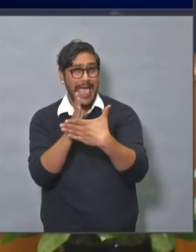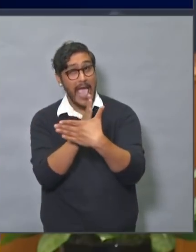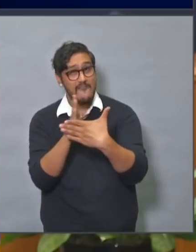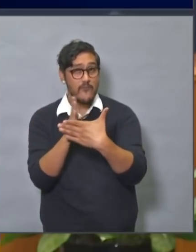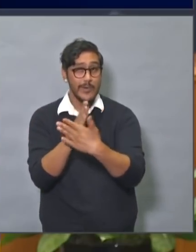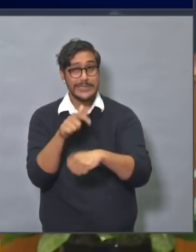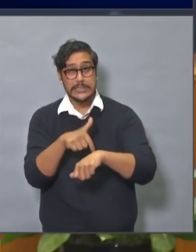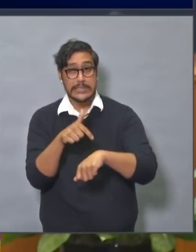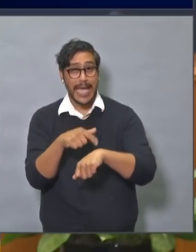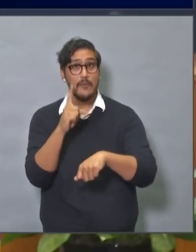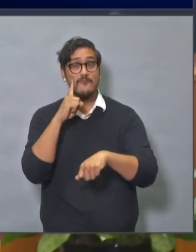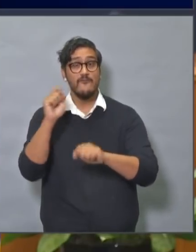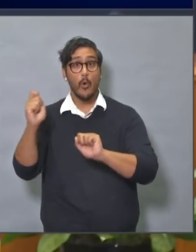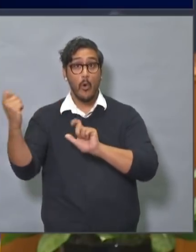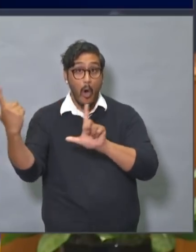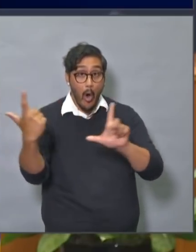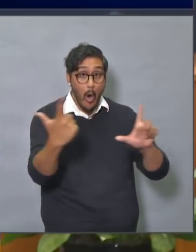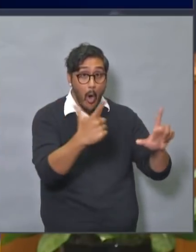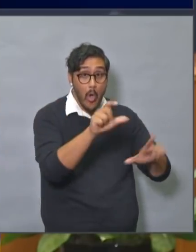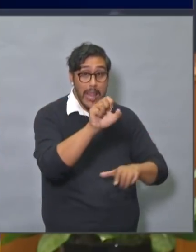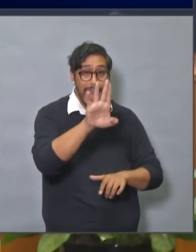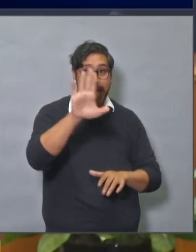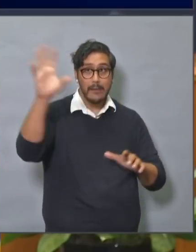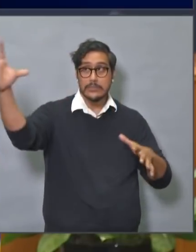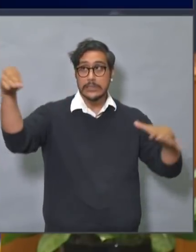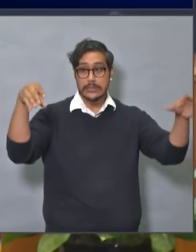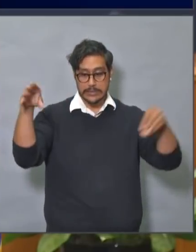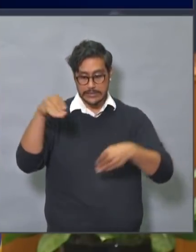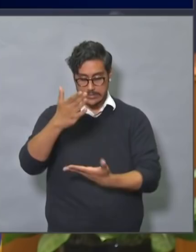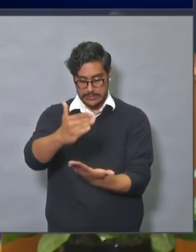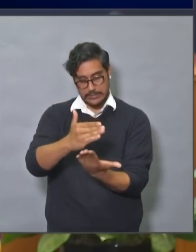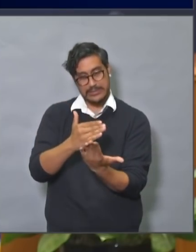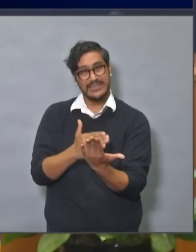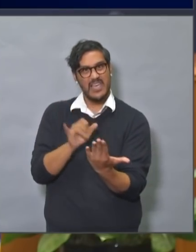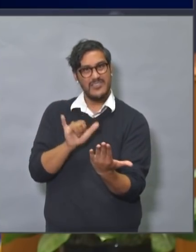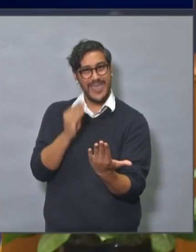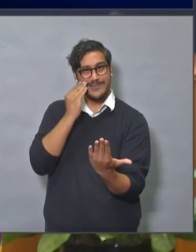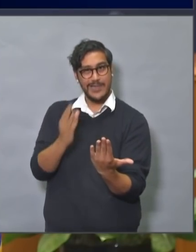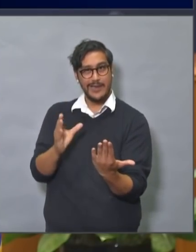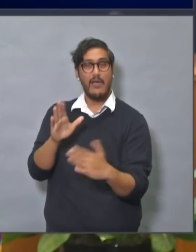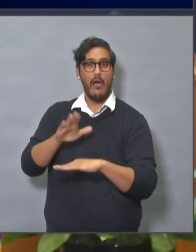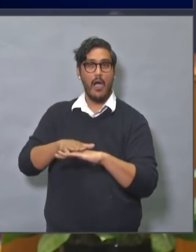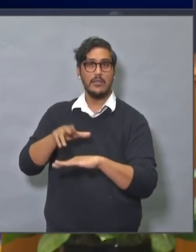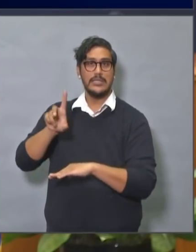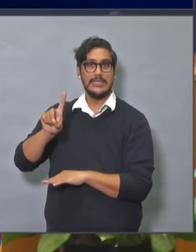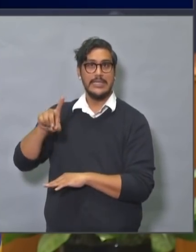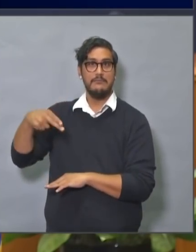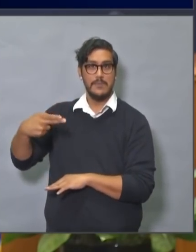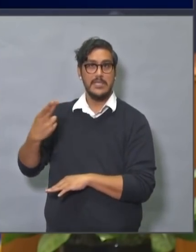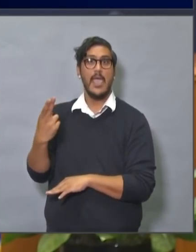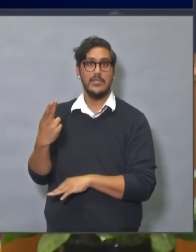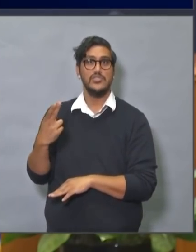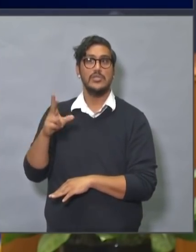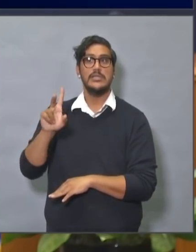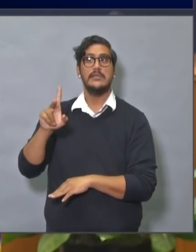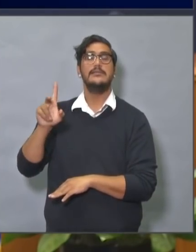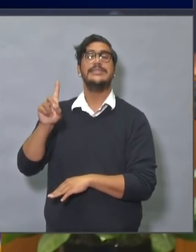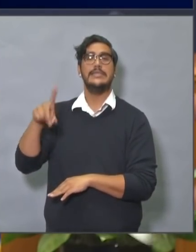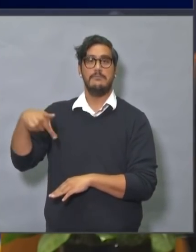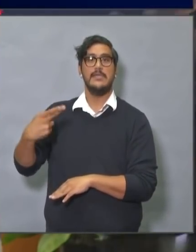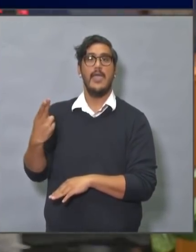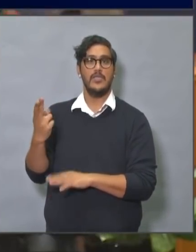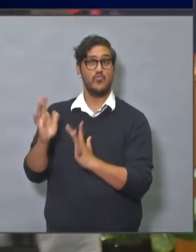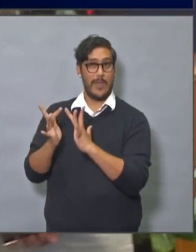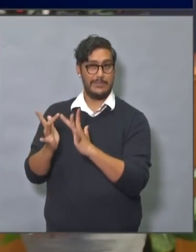time across all labs that report into the Department of Public Health, and that data is listed on the DPH website. And the second question is, where is the